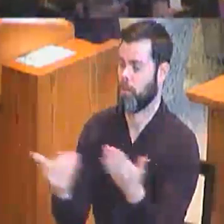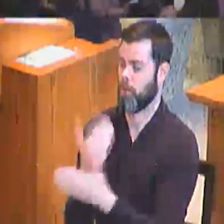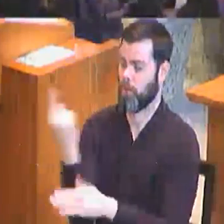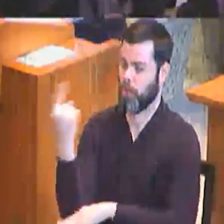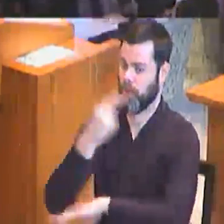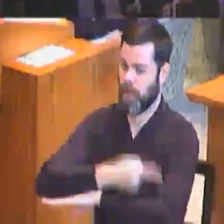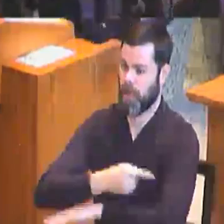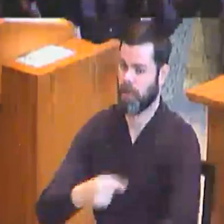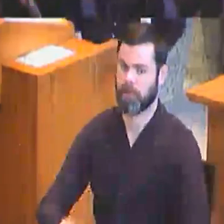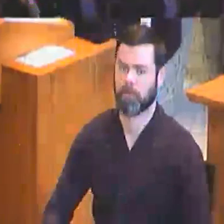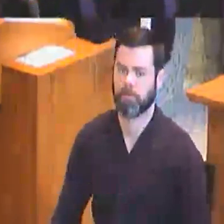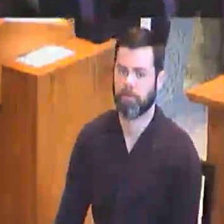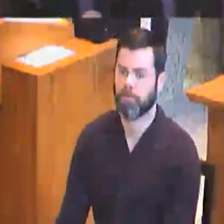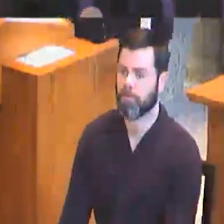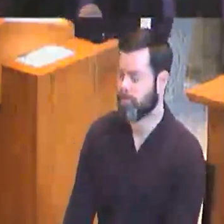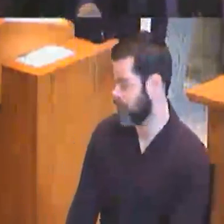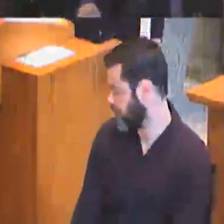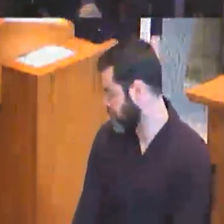on.